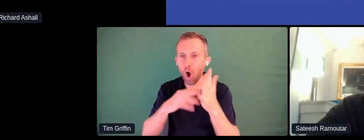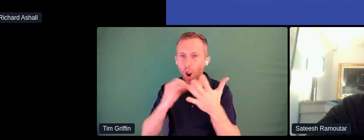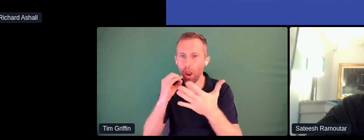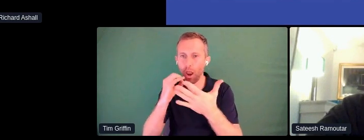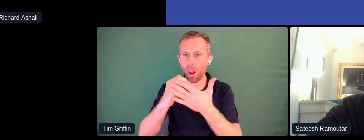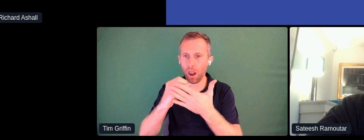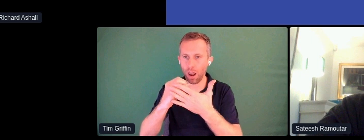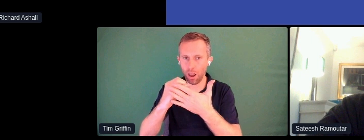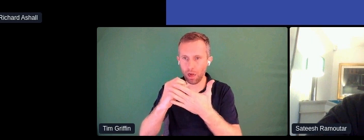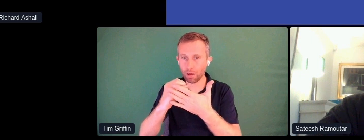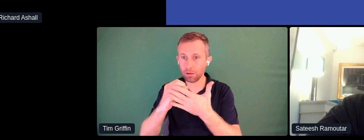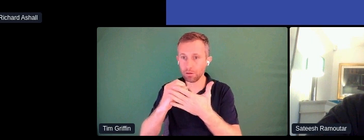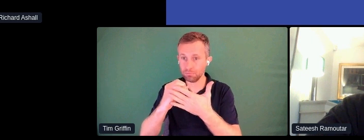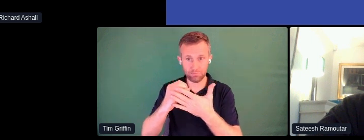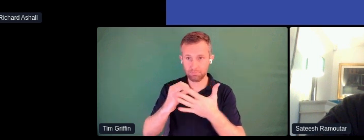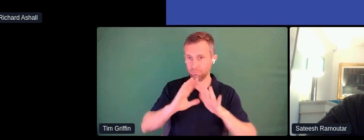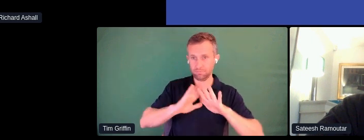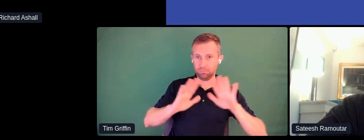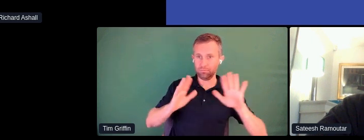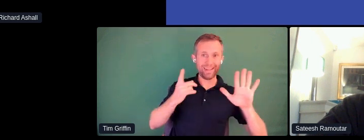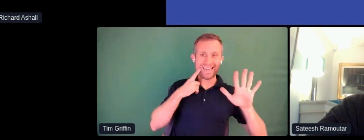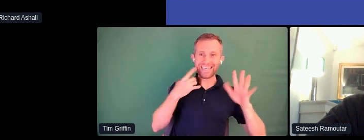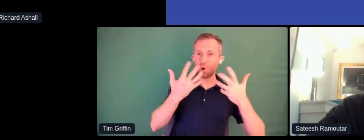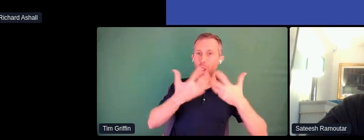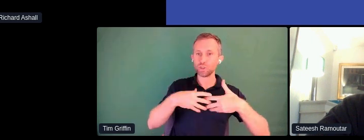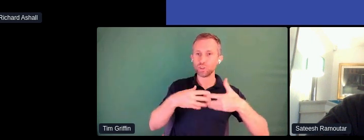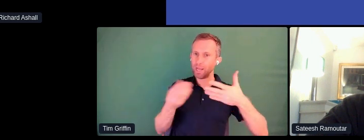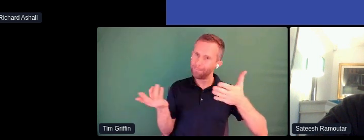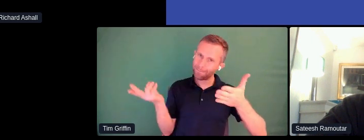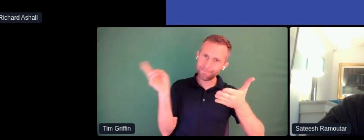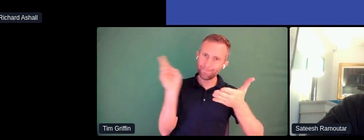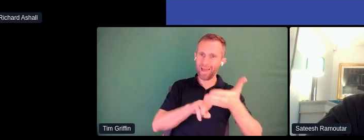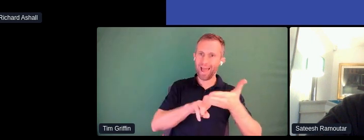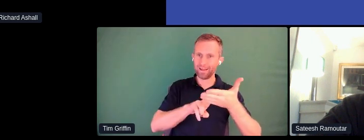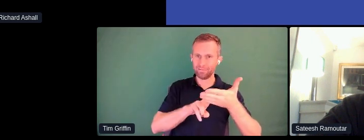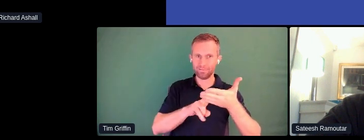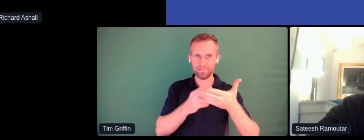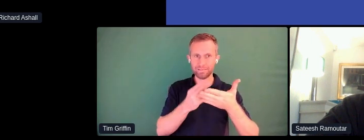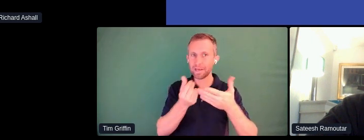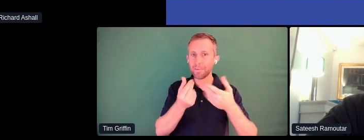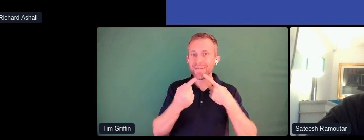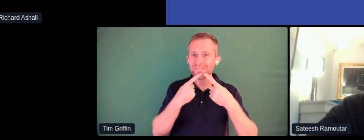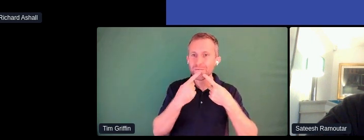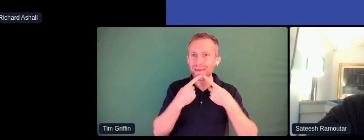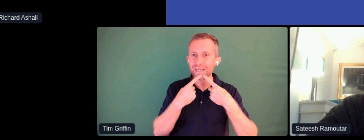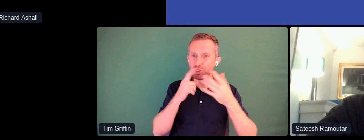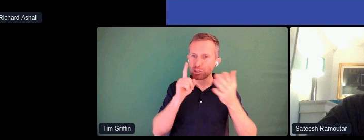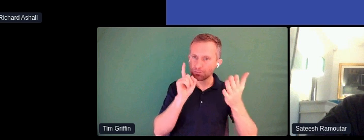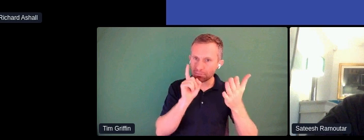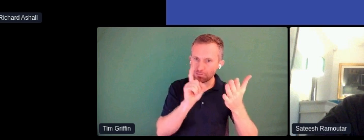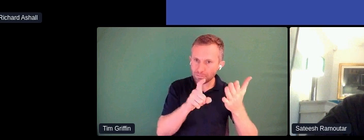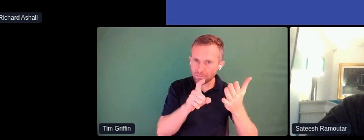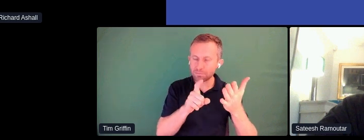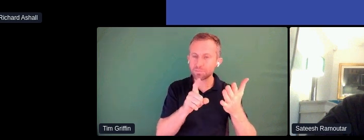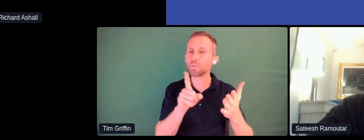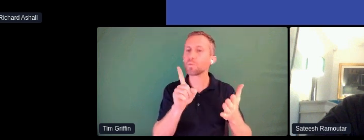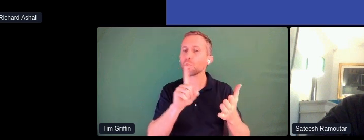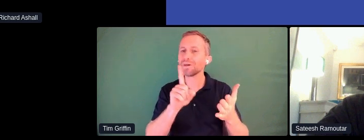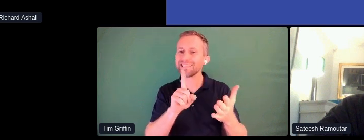added back contextual information with sort of text to describe what each button